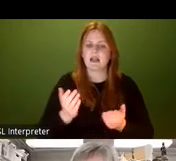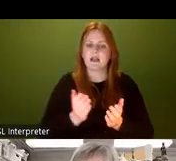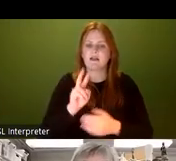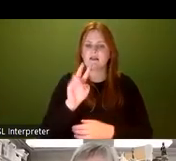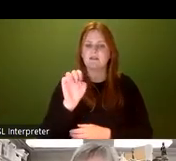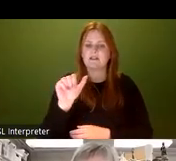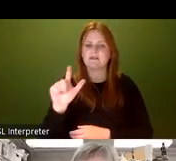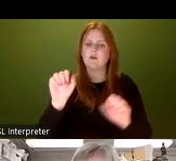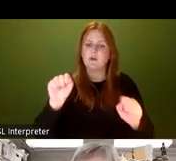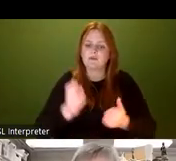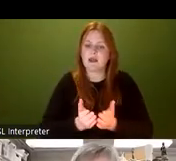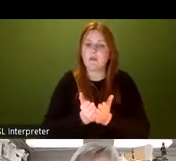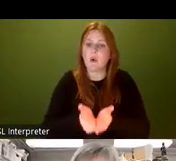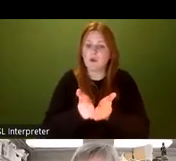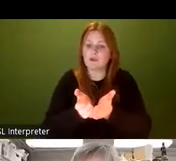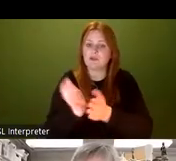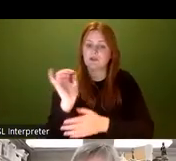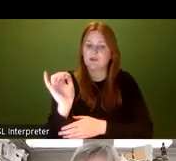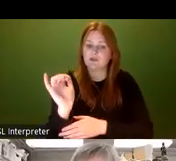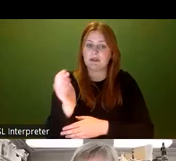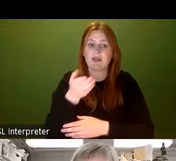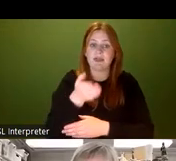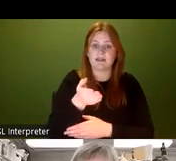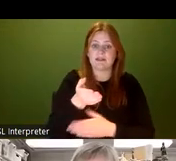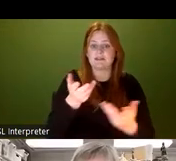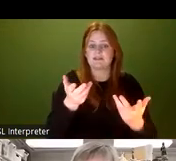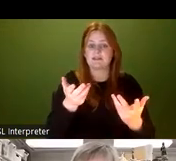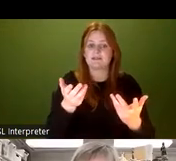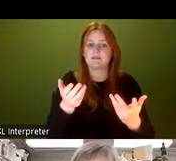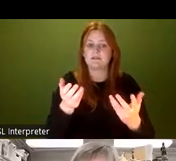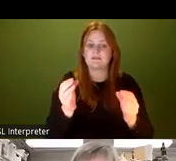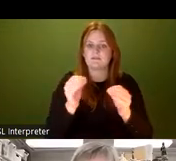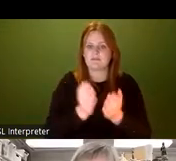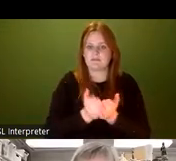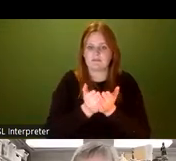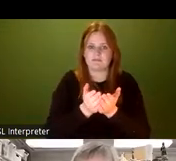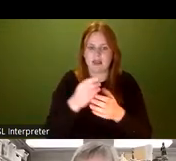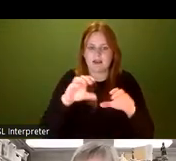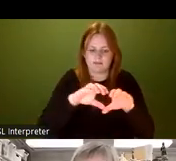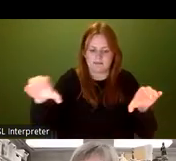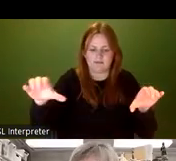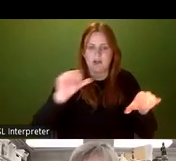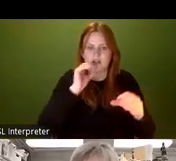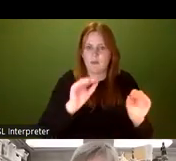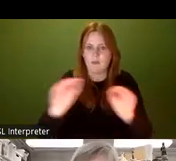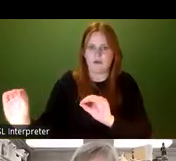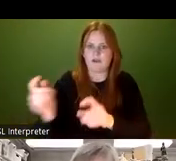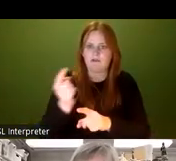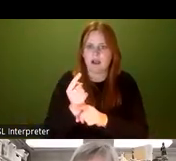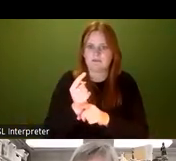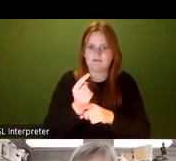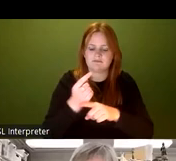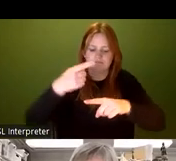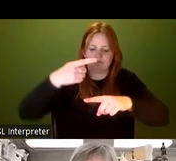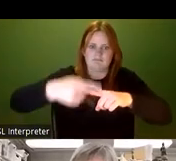well. In this case, not really going anywhere. It's lodged in the cross section of another tree fragment I